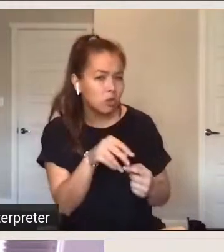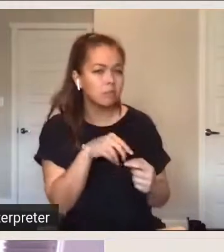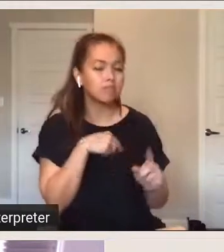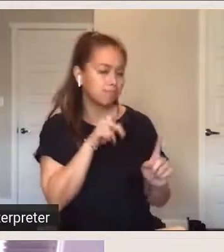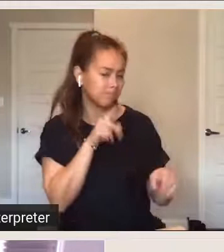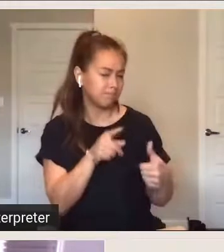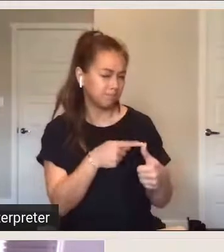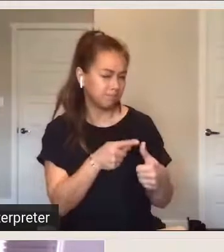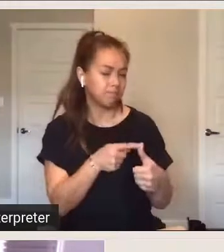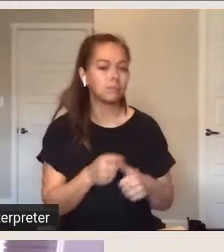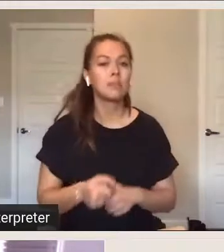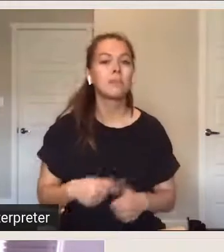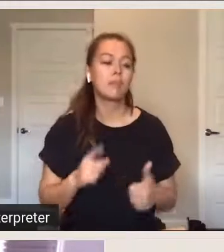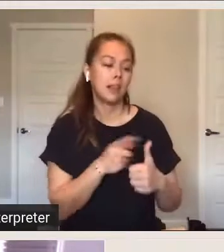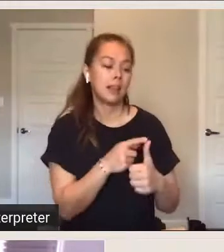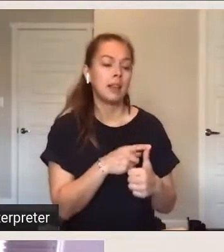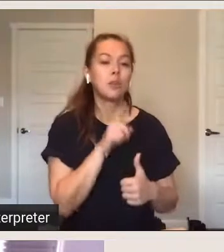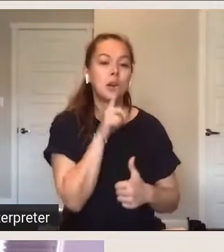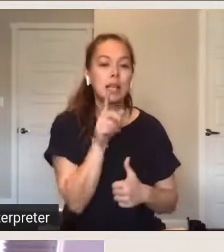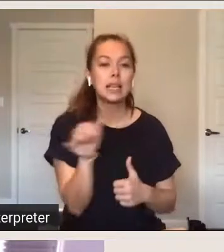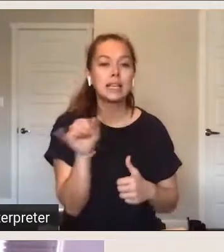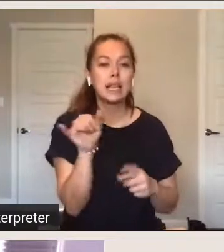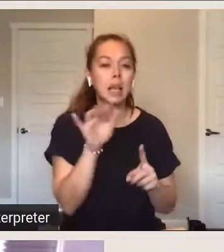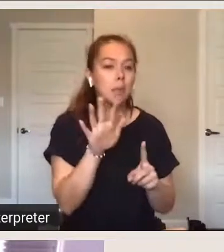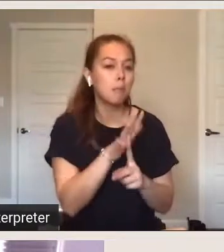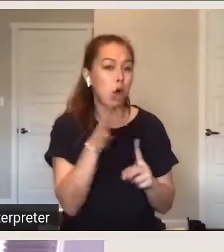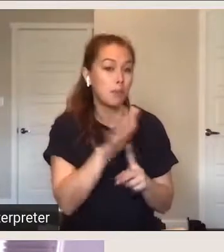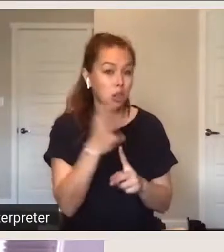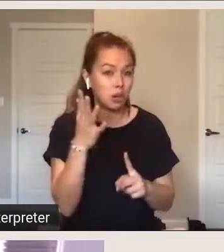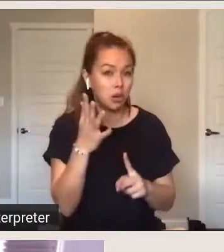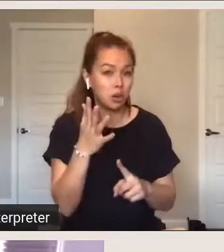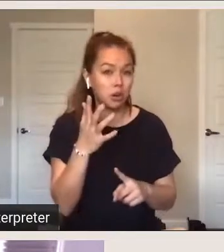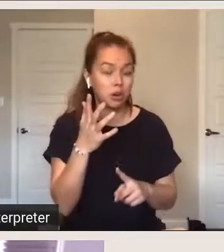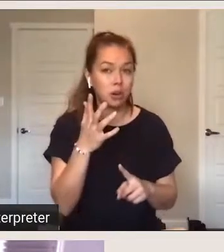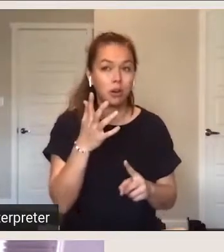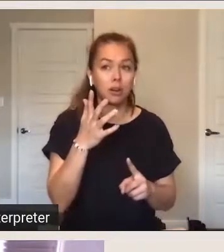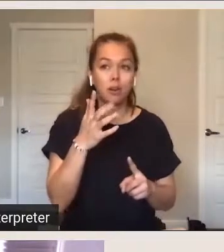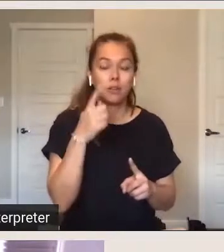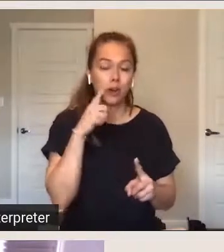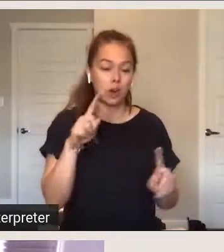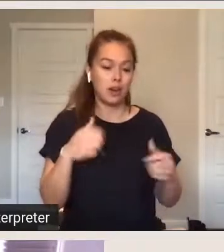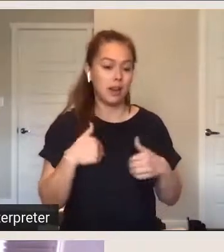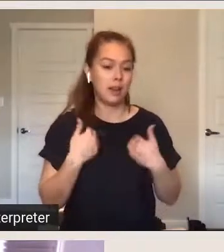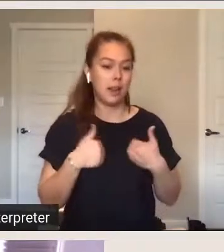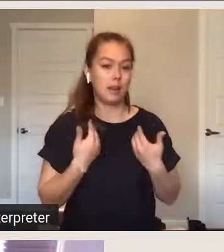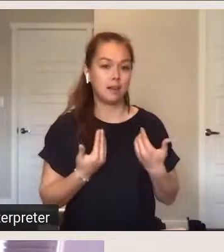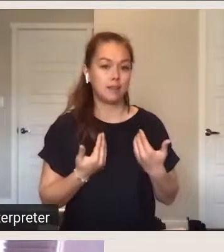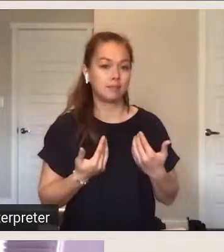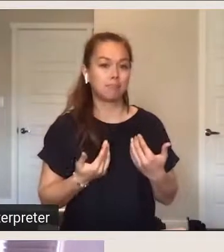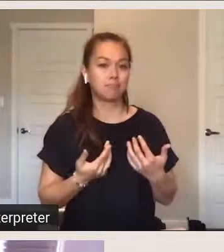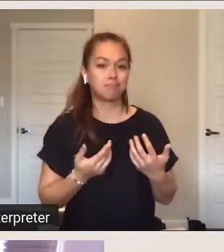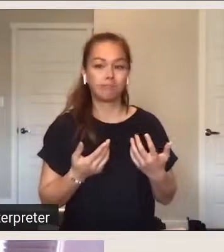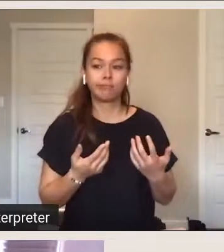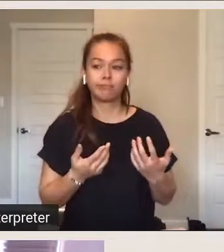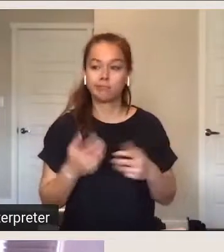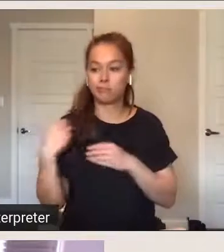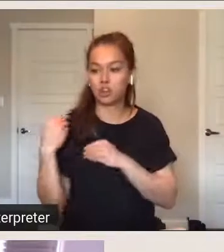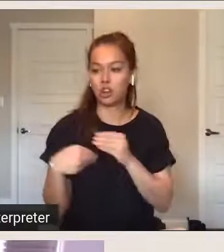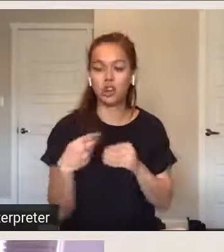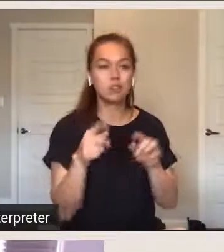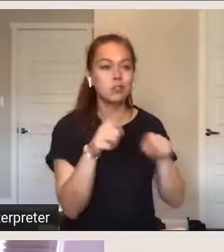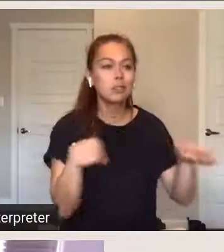it's a popular activity among the younger generation to seize the moment and take photos of matching